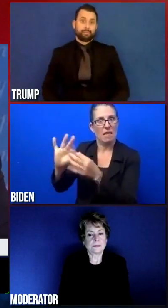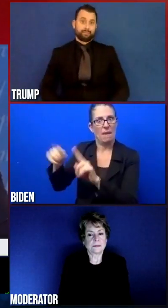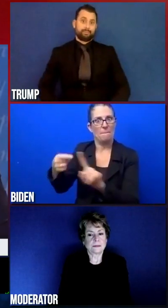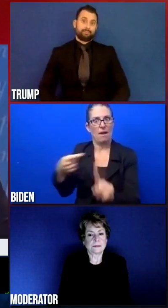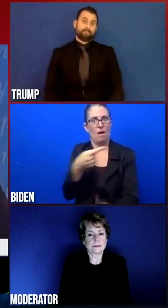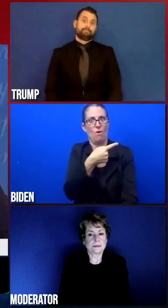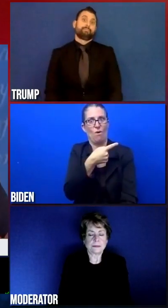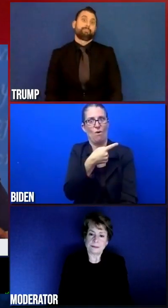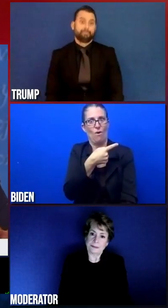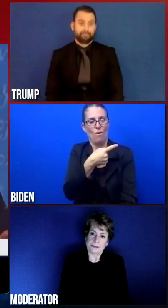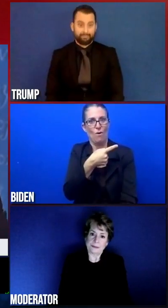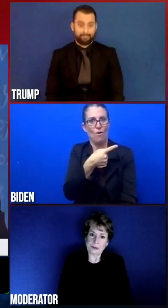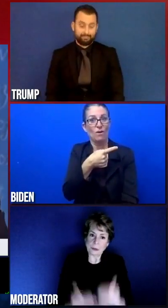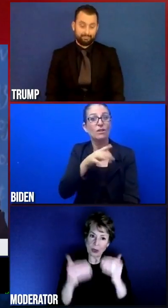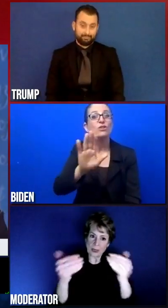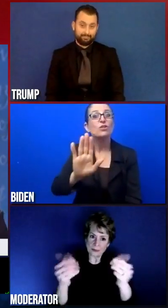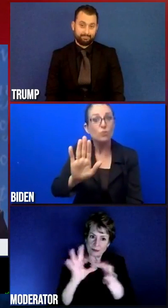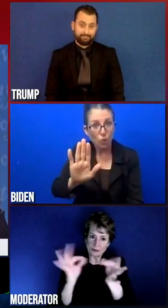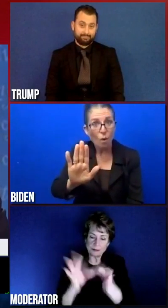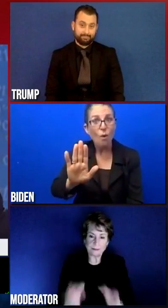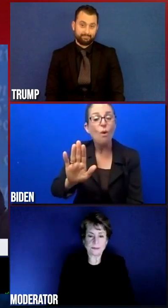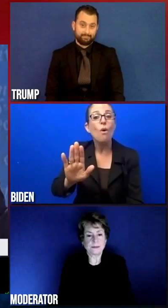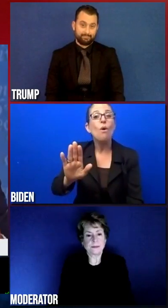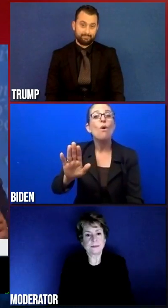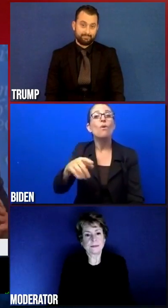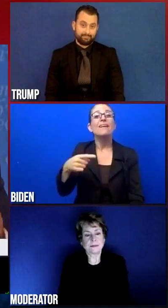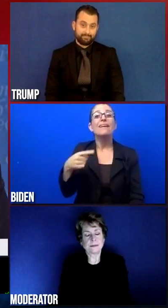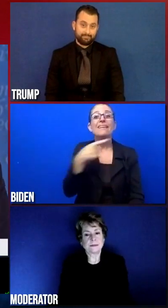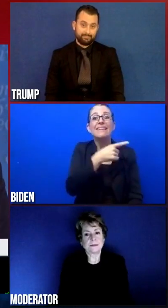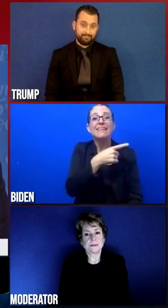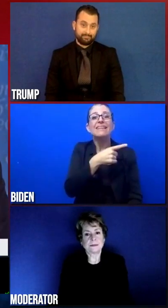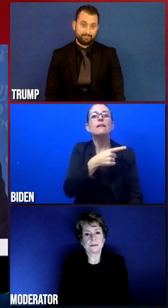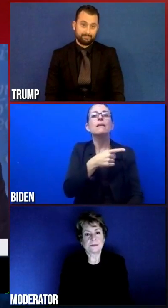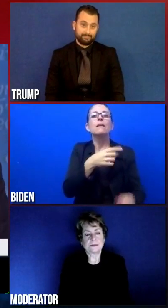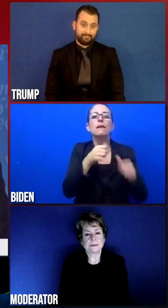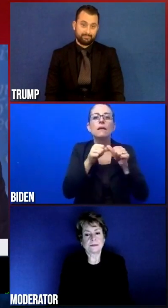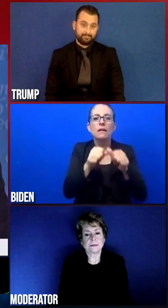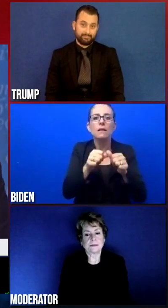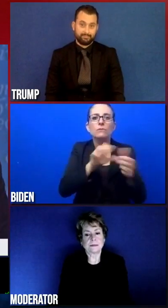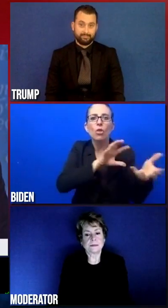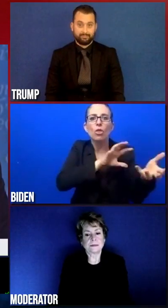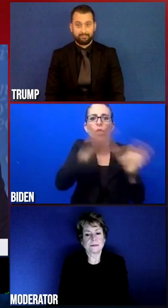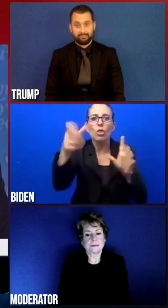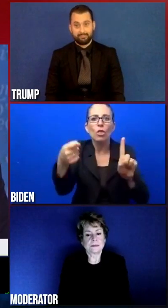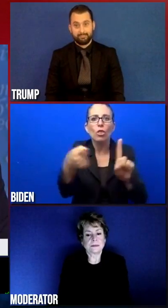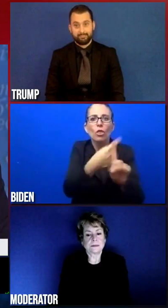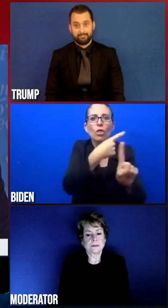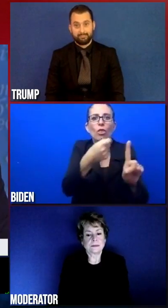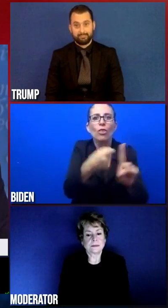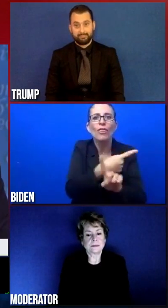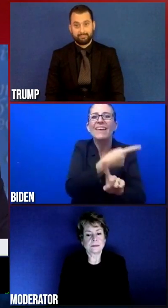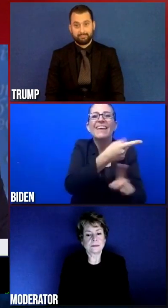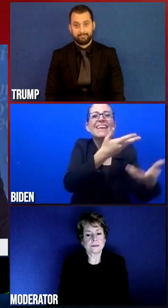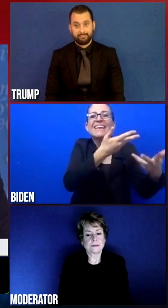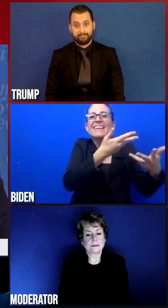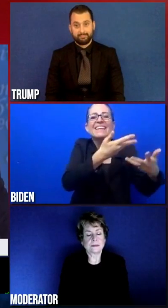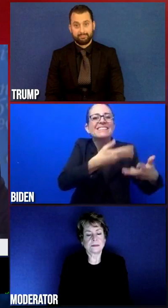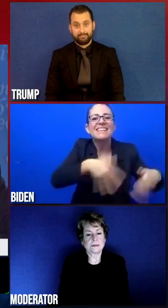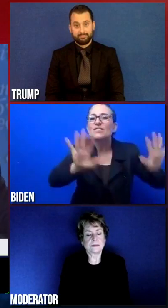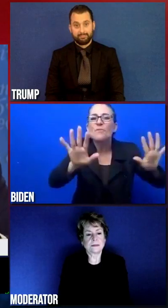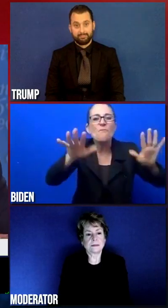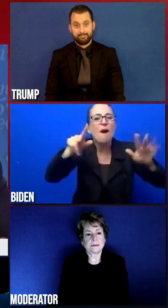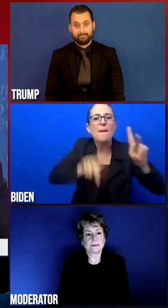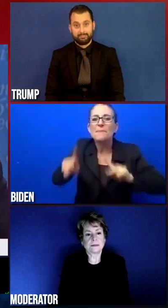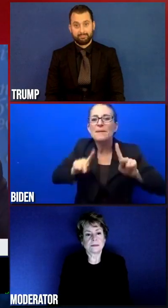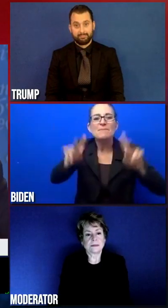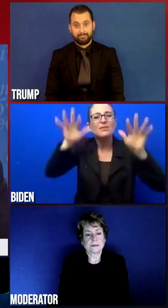that's what he is, keeps trying to rile everything up. He doesn't want to calm things down. Instead of going in and talking to people and saying,